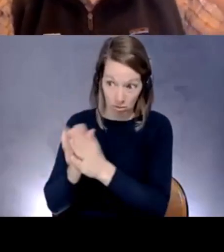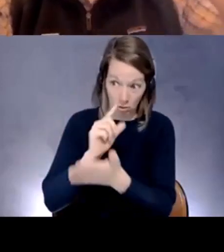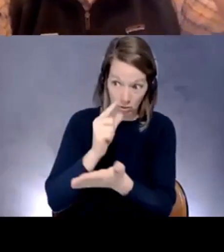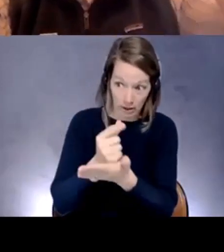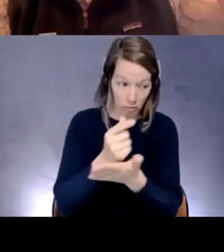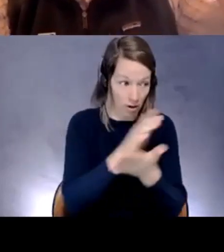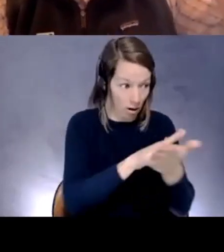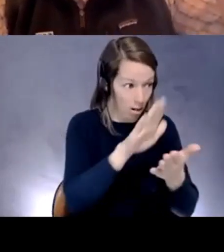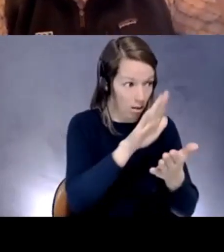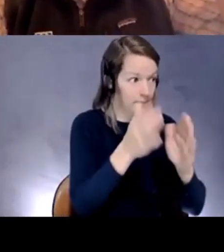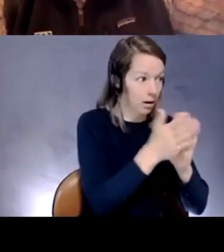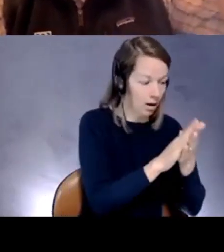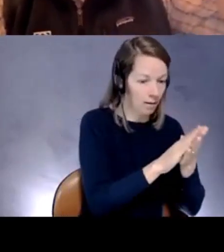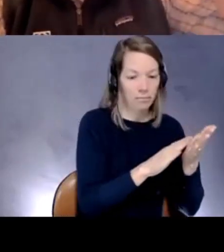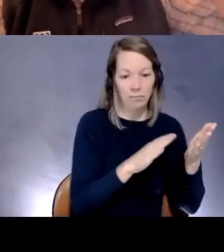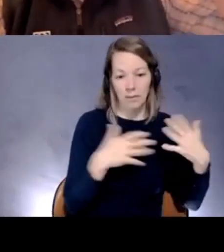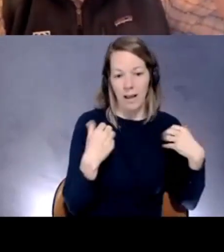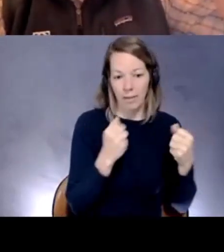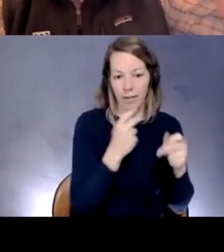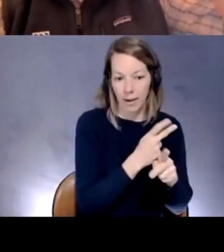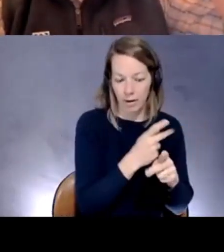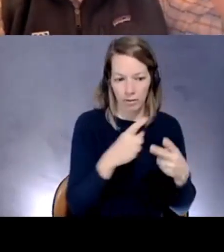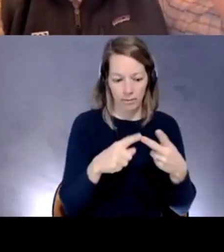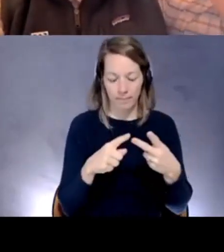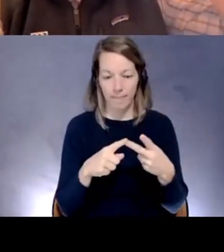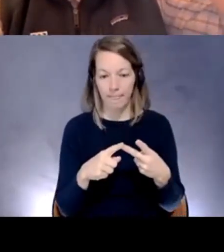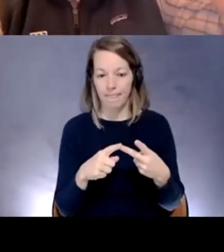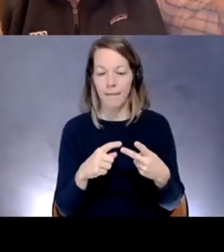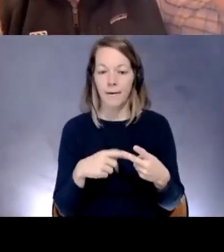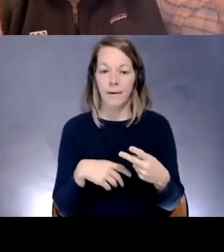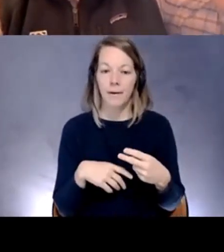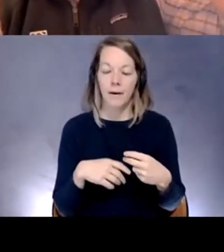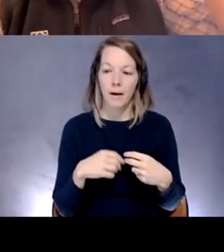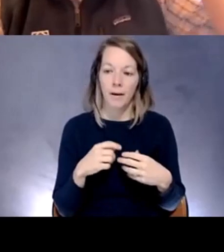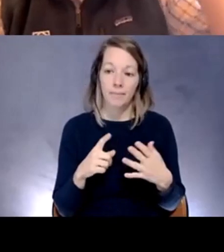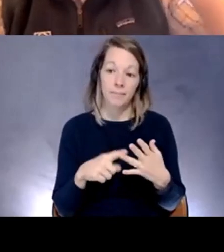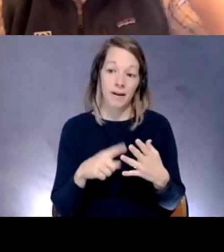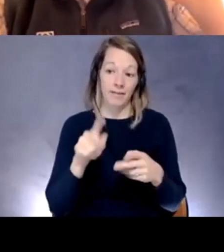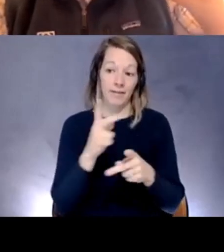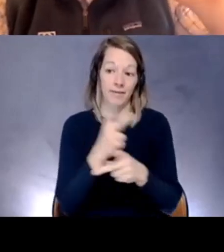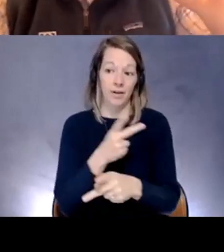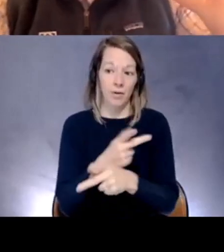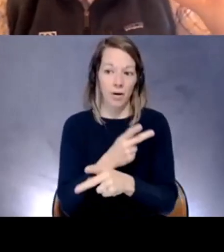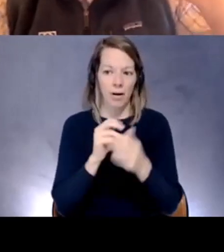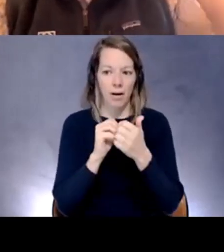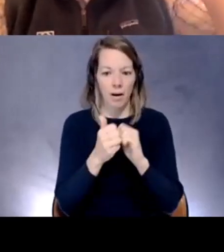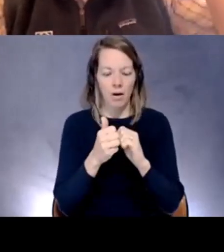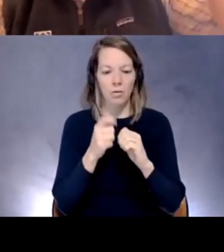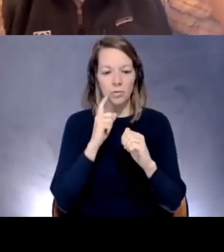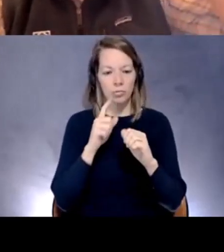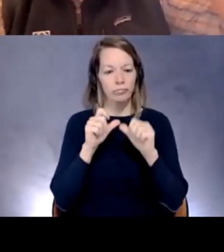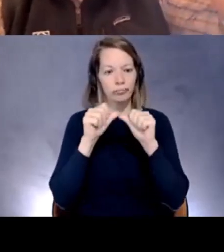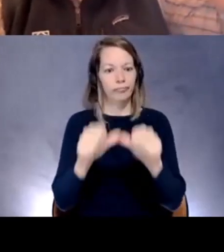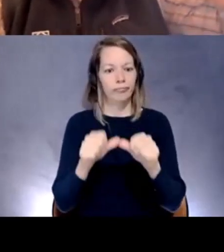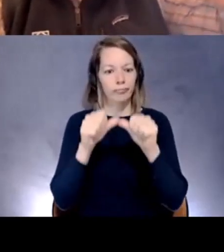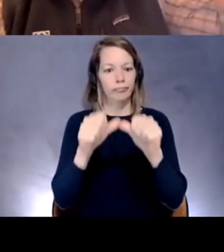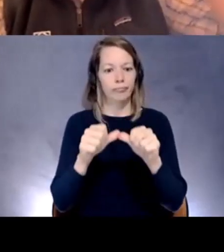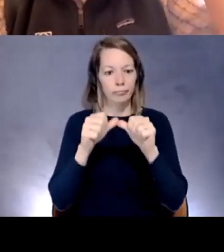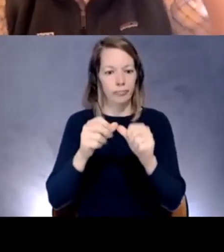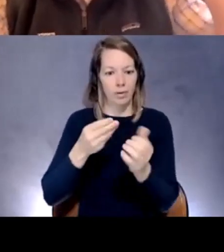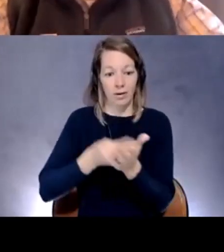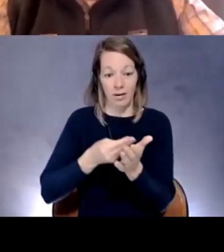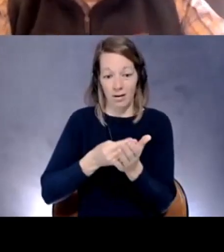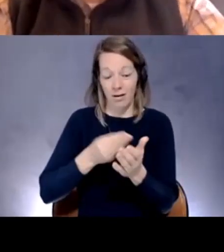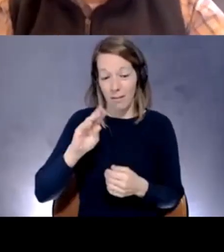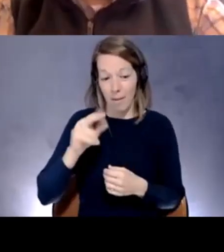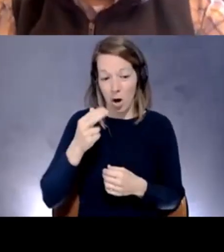into healthcare professionals? Out of all of that, we need to figure out a way to have a sustainable margin. We spend a